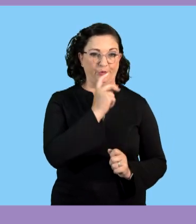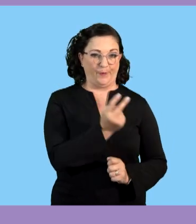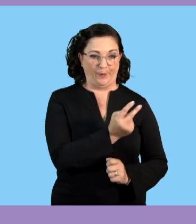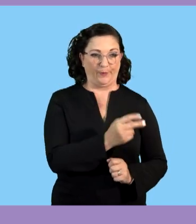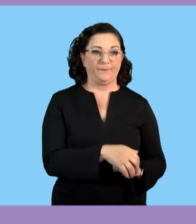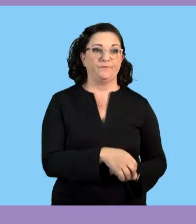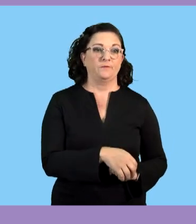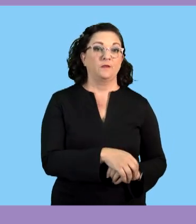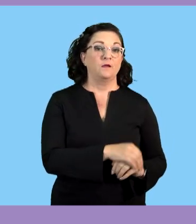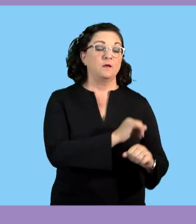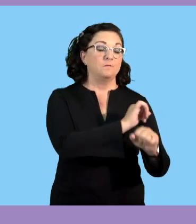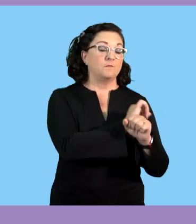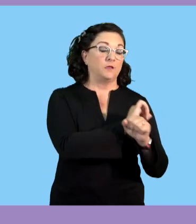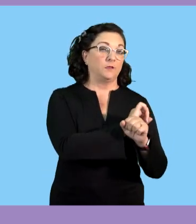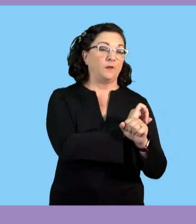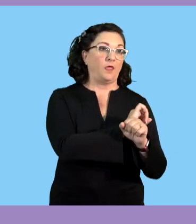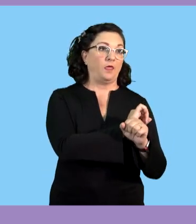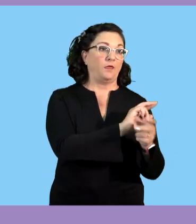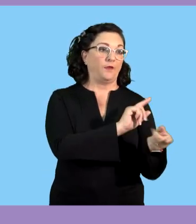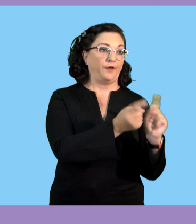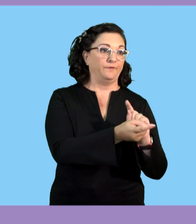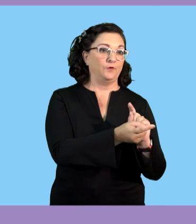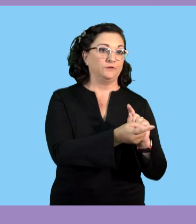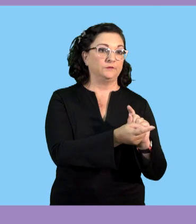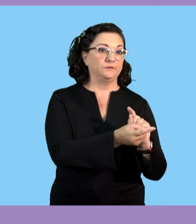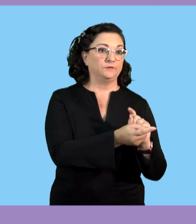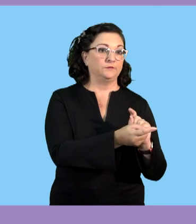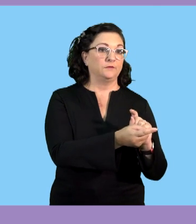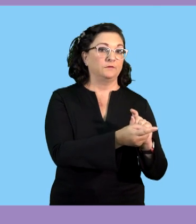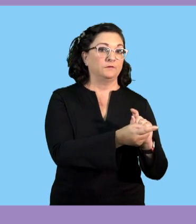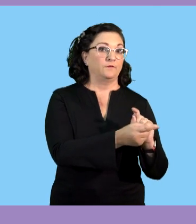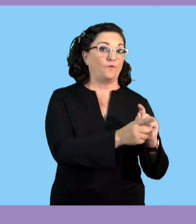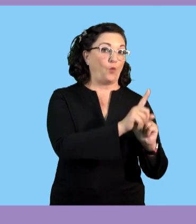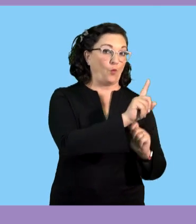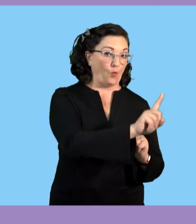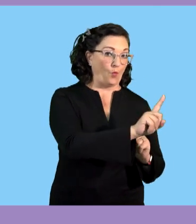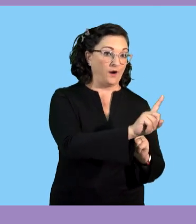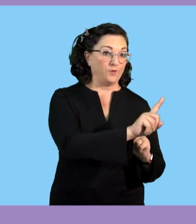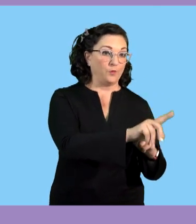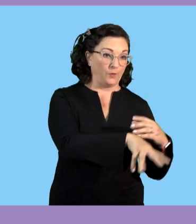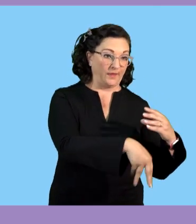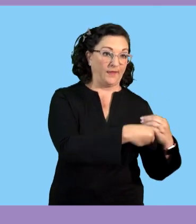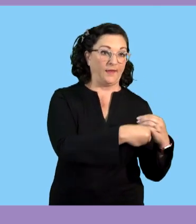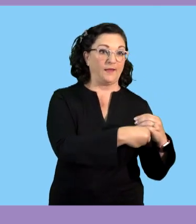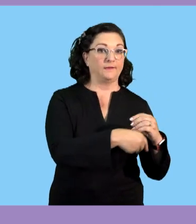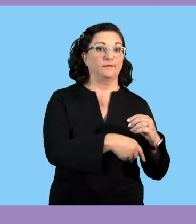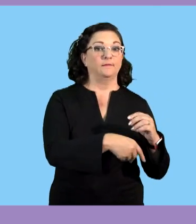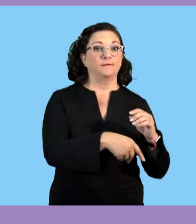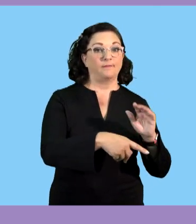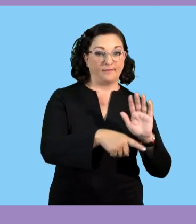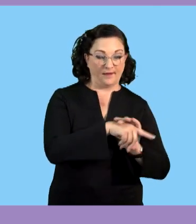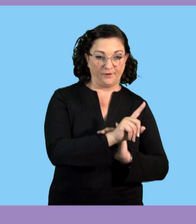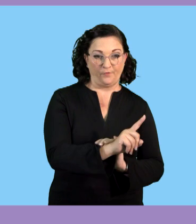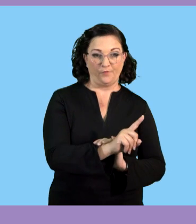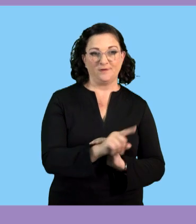the multiplicative inverse of 1 is going to be adding a negative 1. And what I do on one side, I must